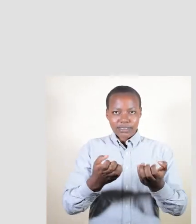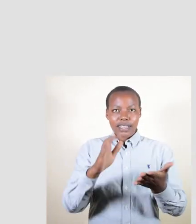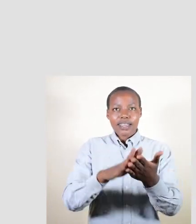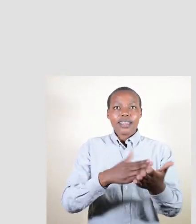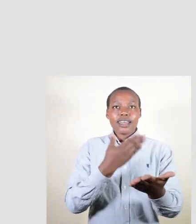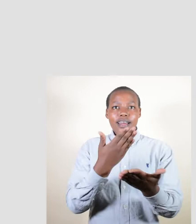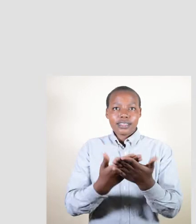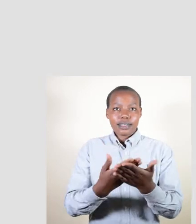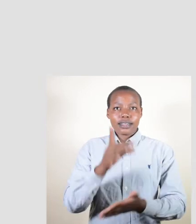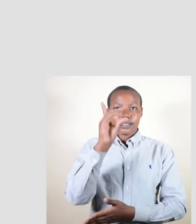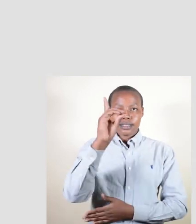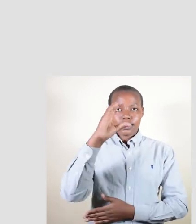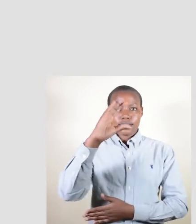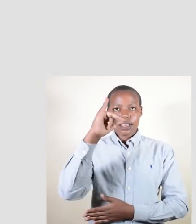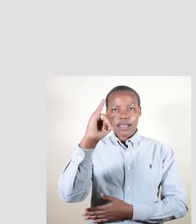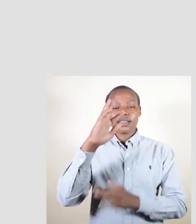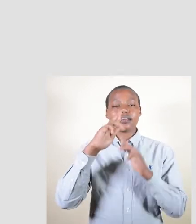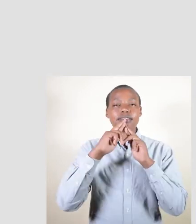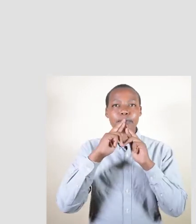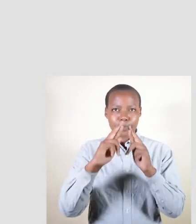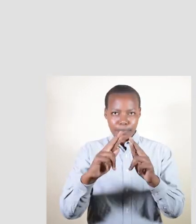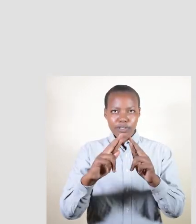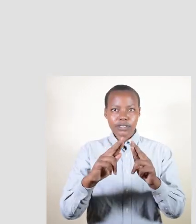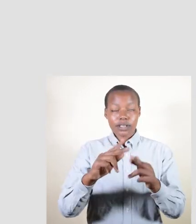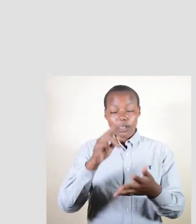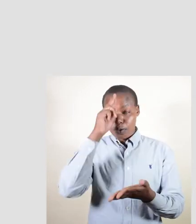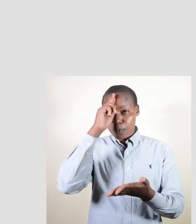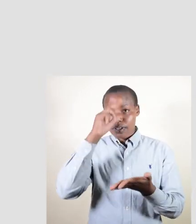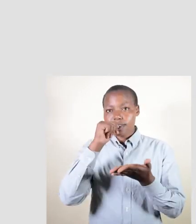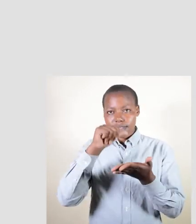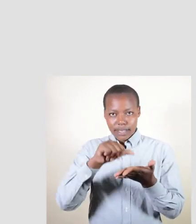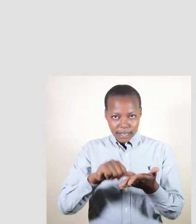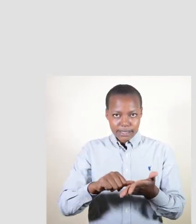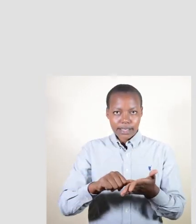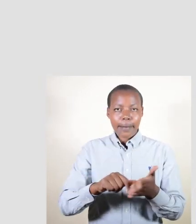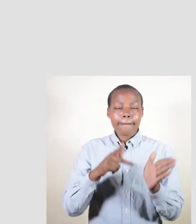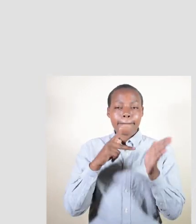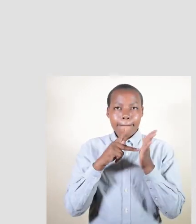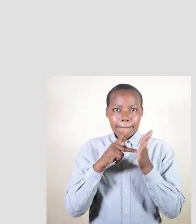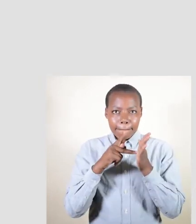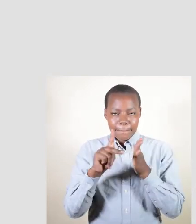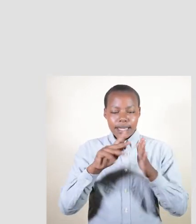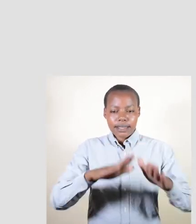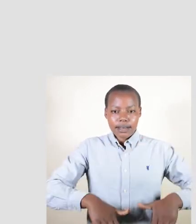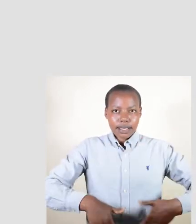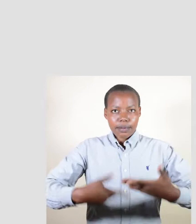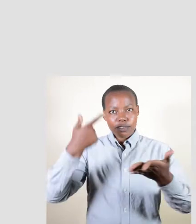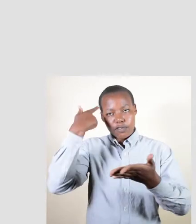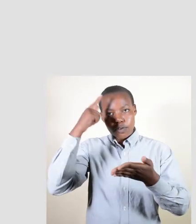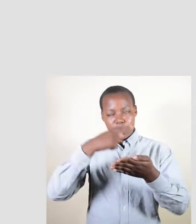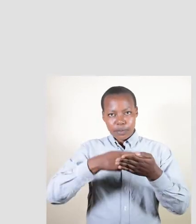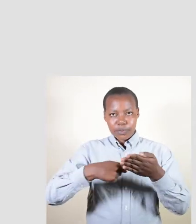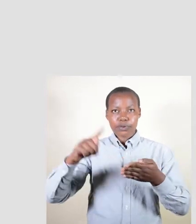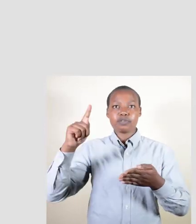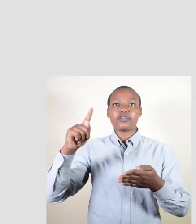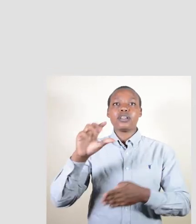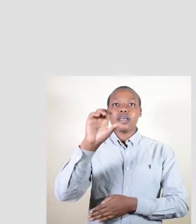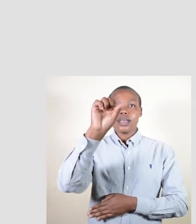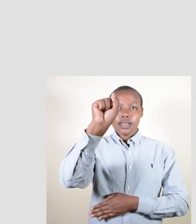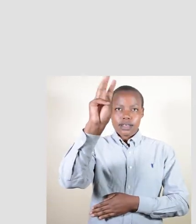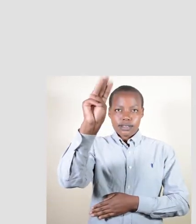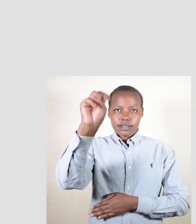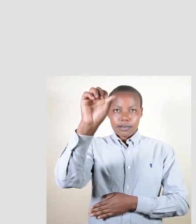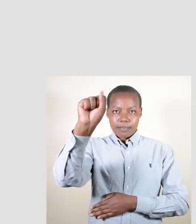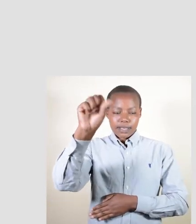sworn affidavit, DCI tape lift report, and police abstract, makes payment, and submit for approval.